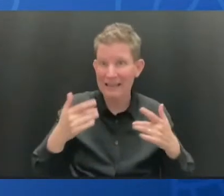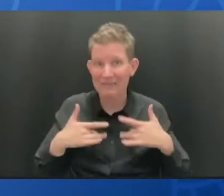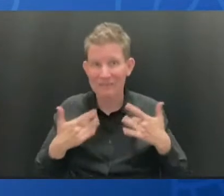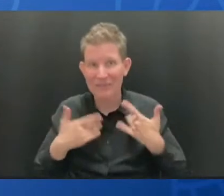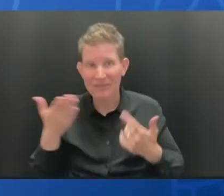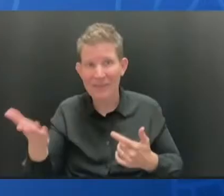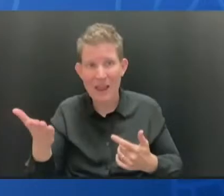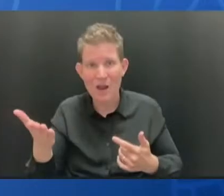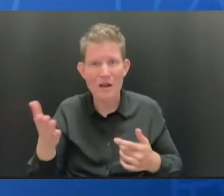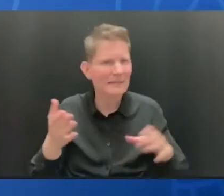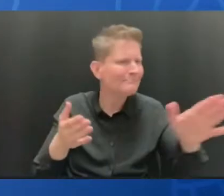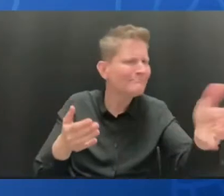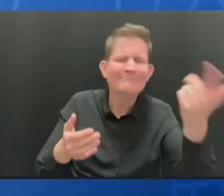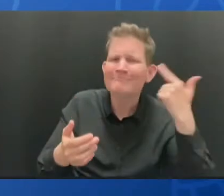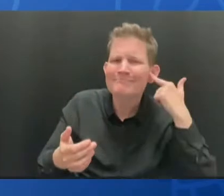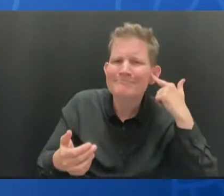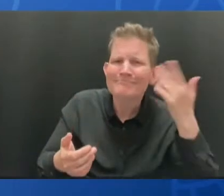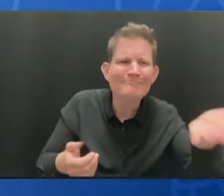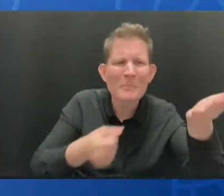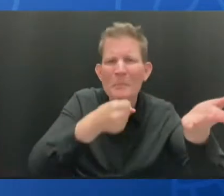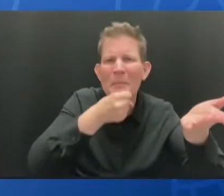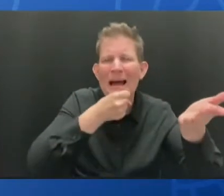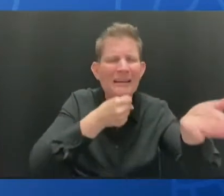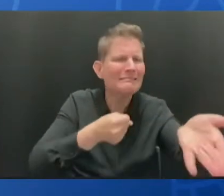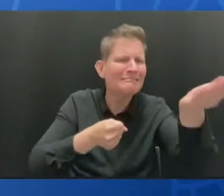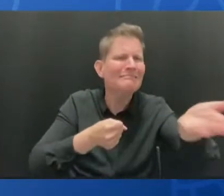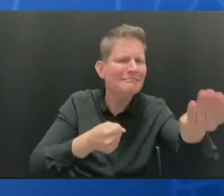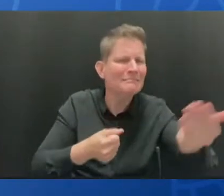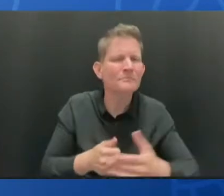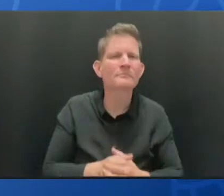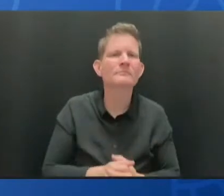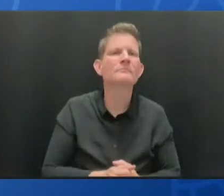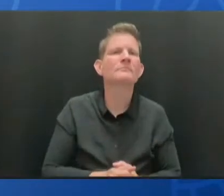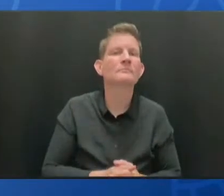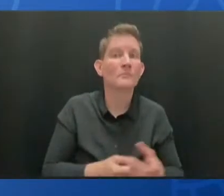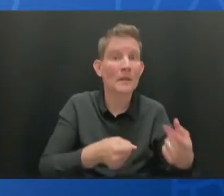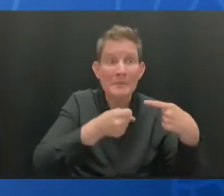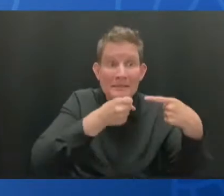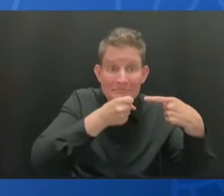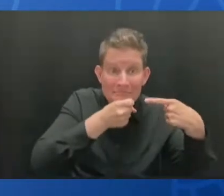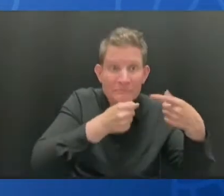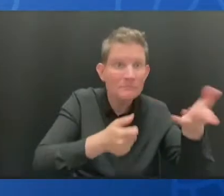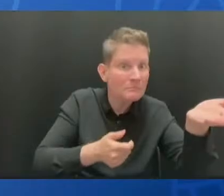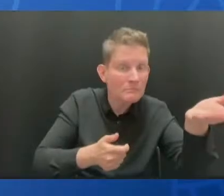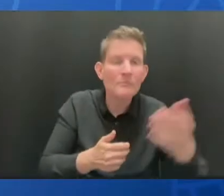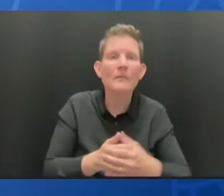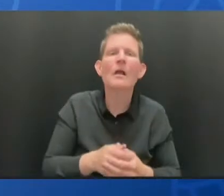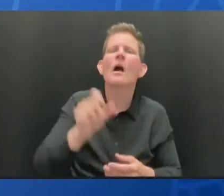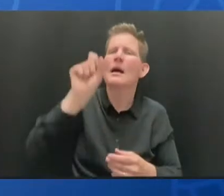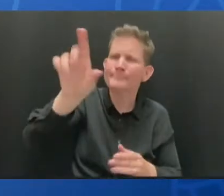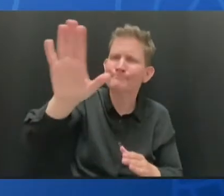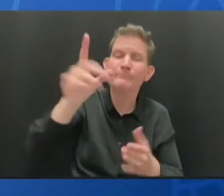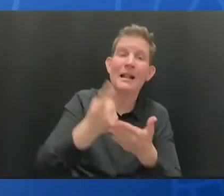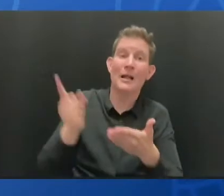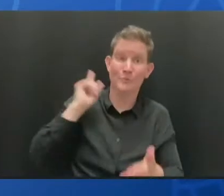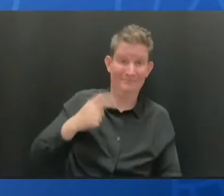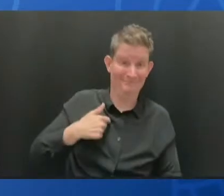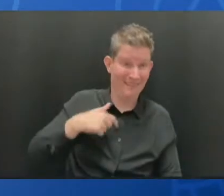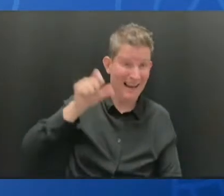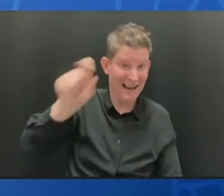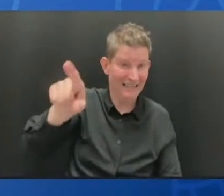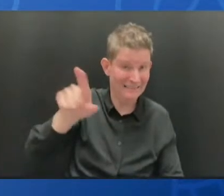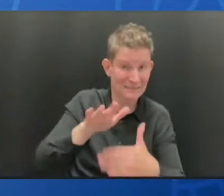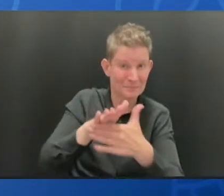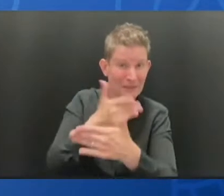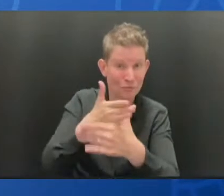up, and you've got to keep your head up. I'll repeat the question. Keep your head up. Last week I asked you a question about the recent deals signed between the Kurdistan Region government